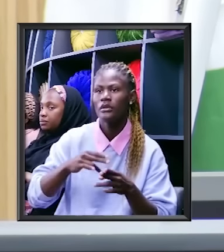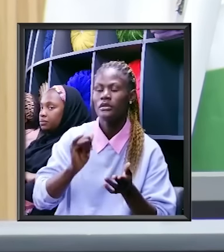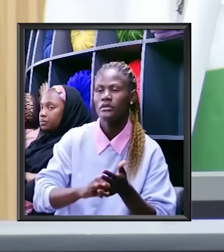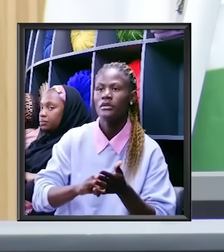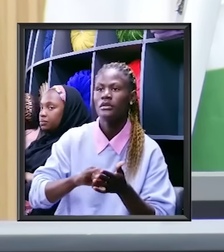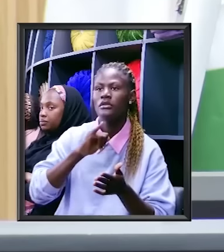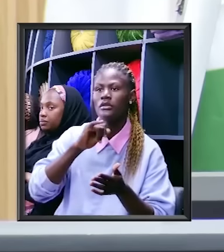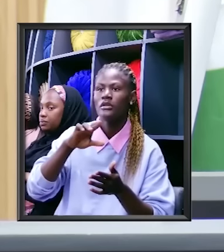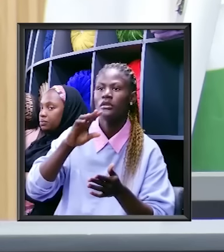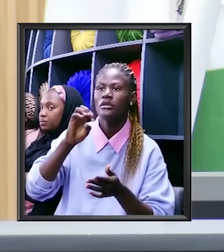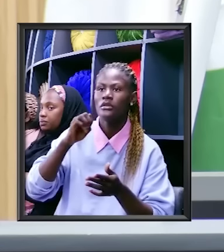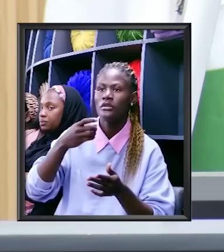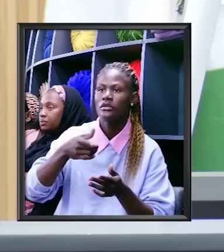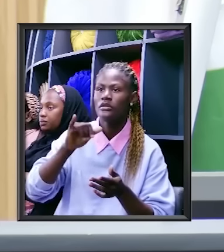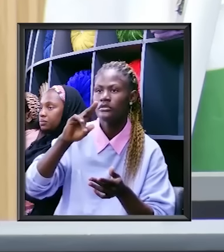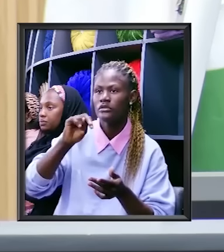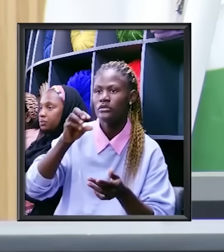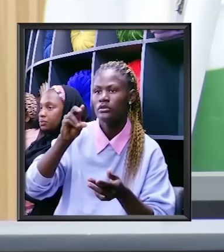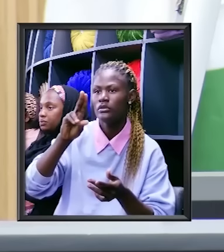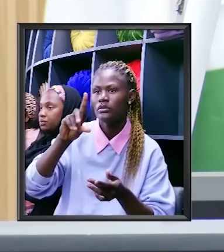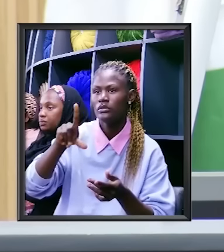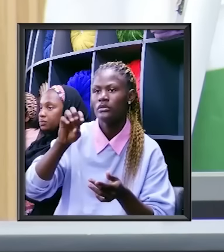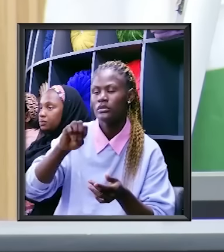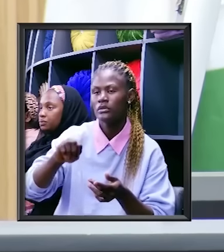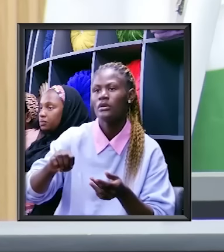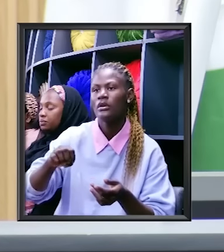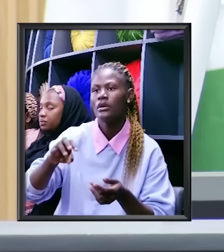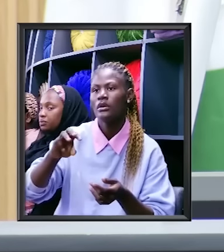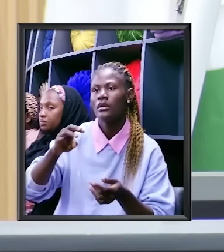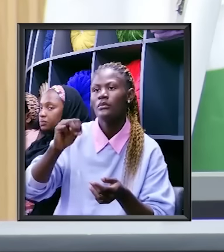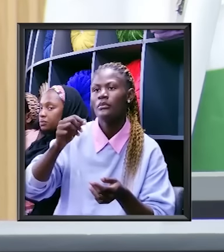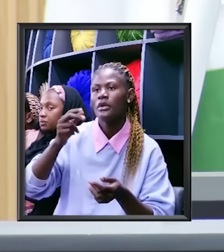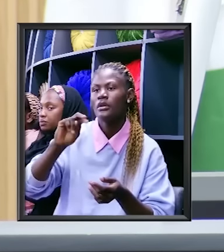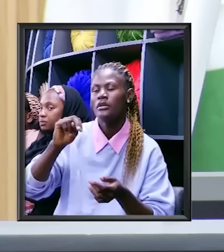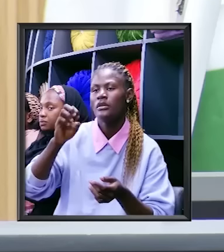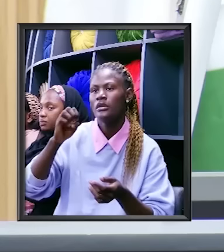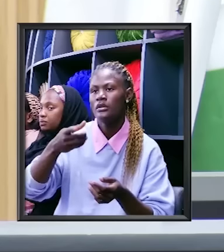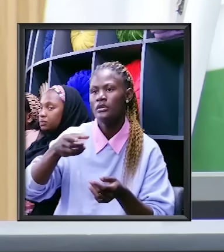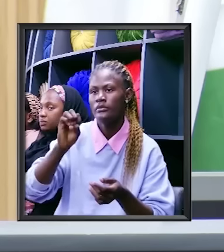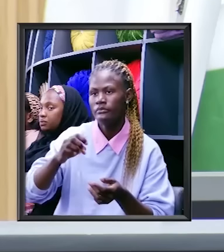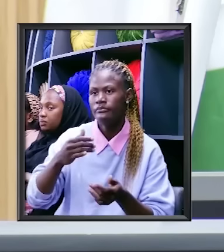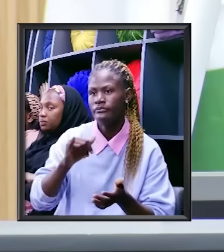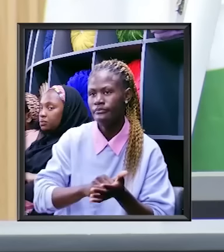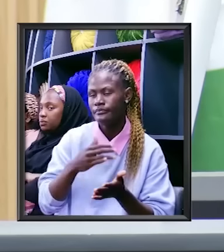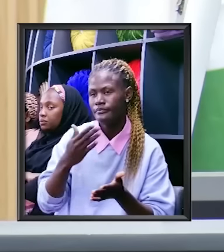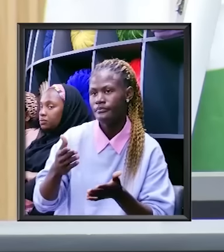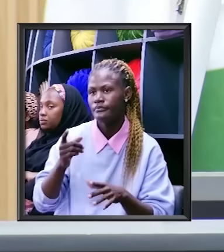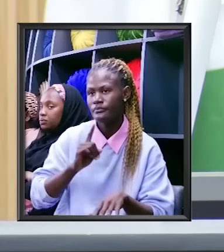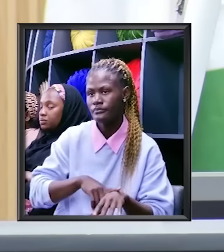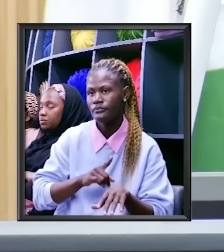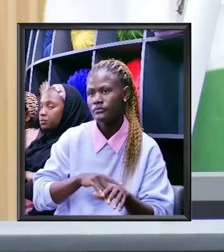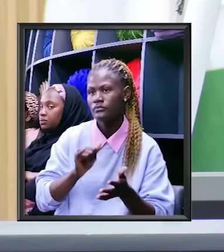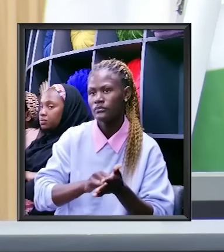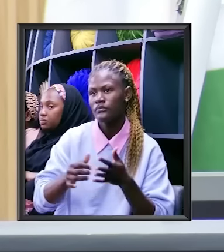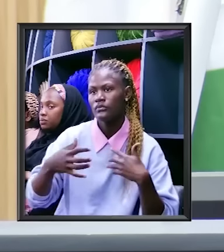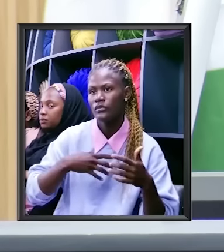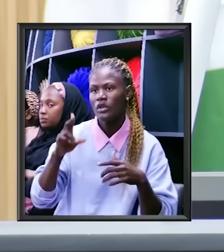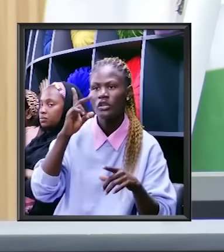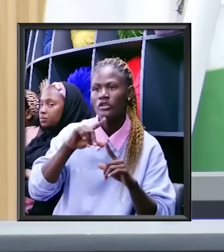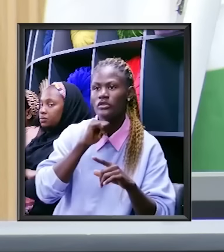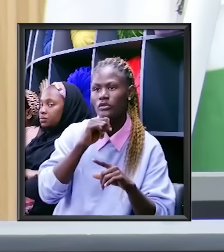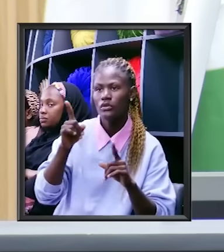GT Bank. This is not the second time where they call them. Even though the last time when matter they here where we carry give him, he no do